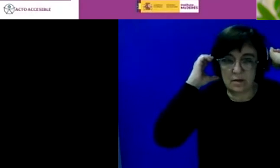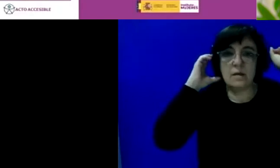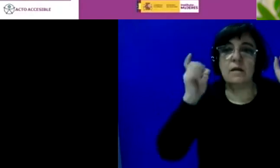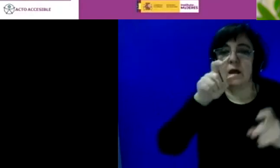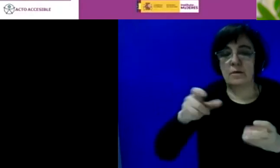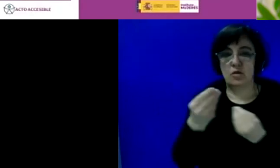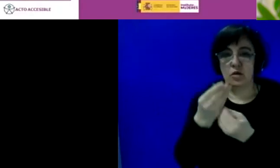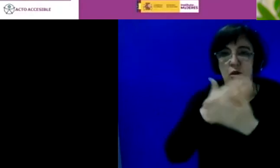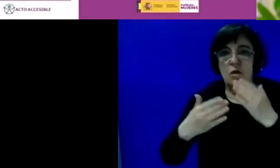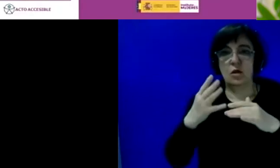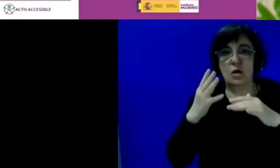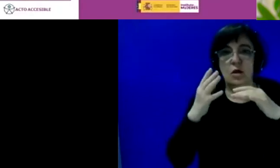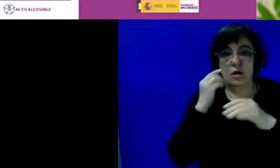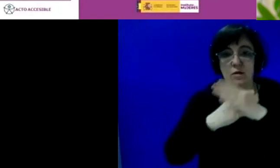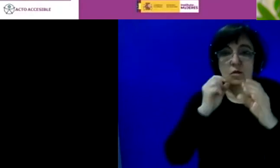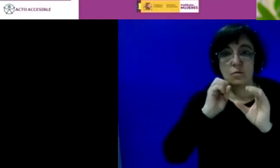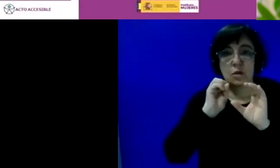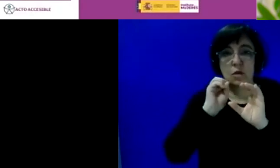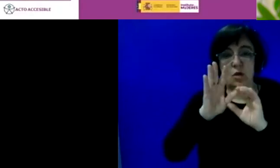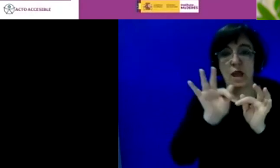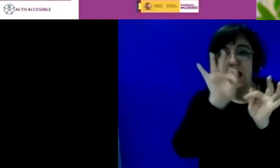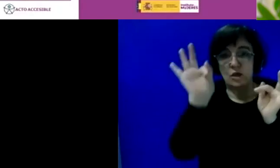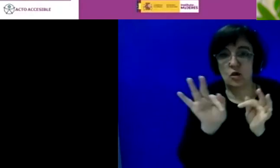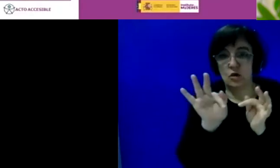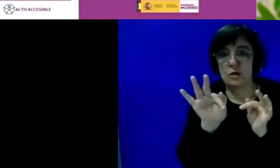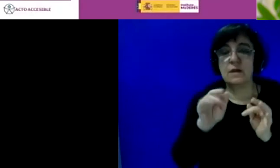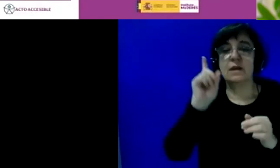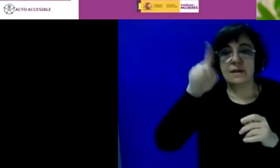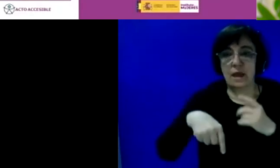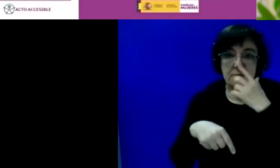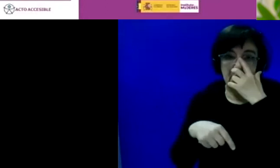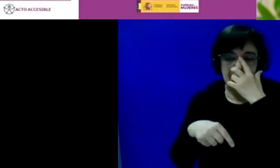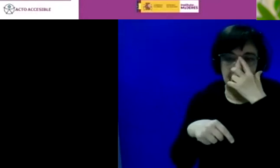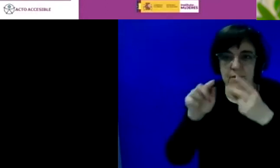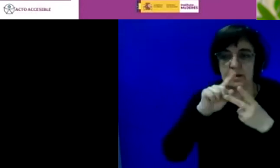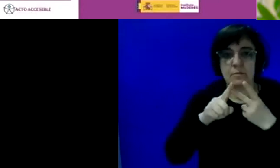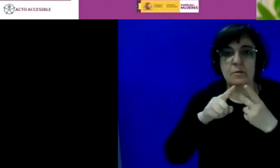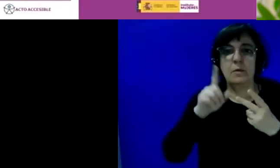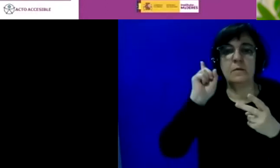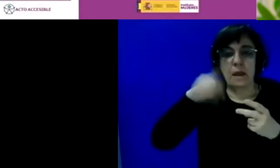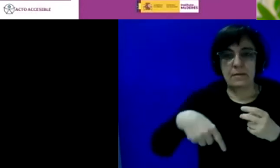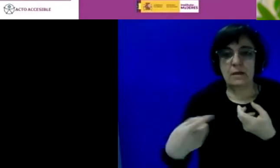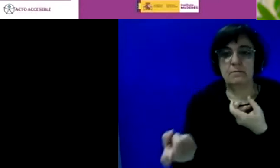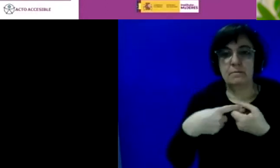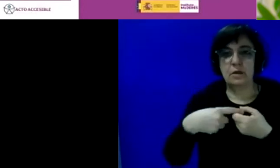responding to our request. We will show the video now, and